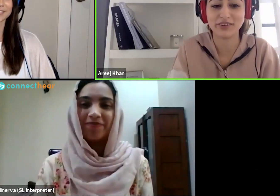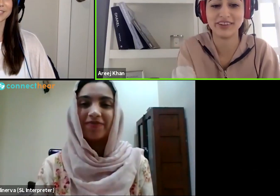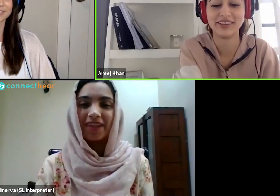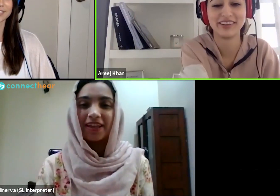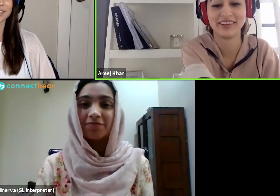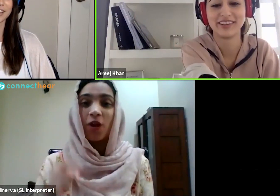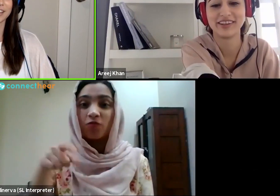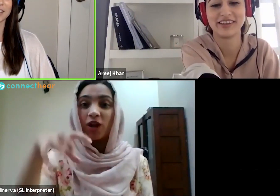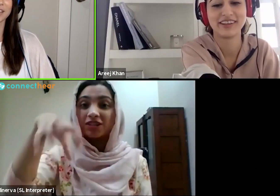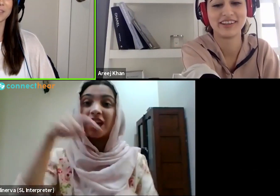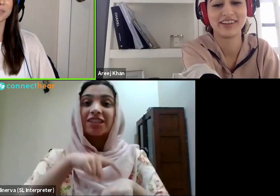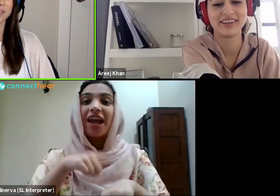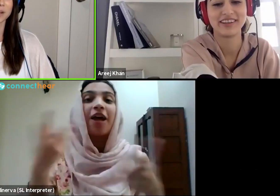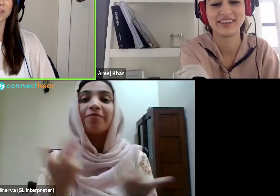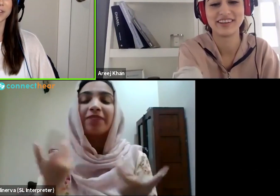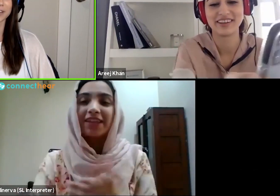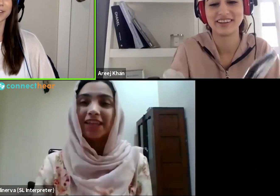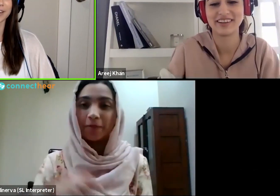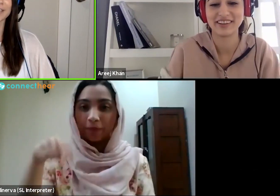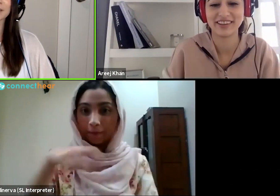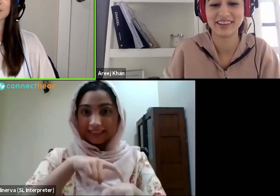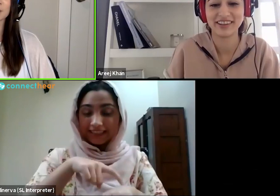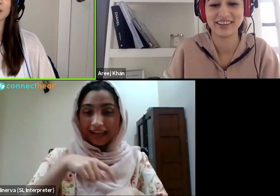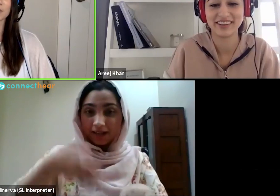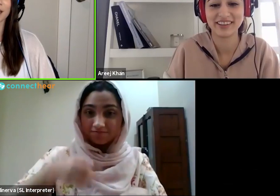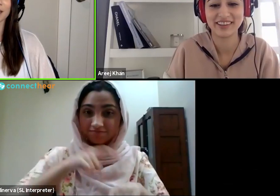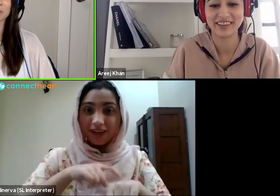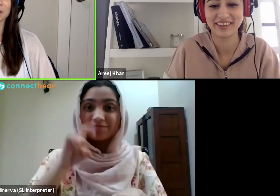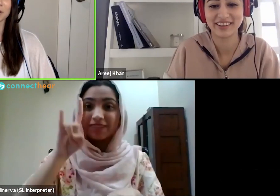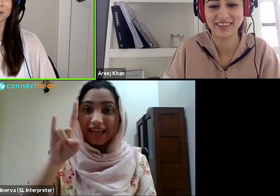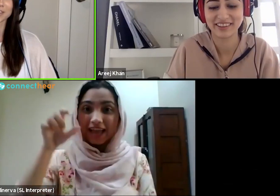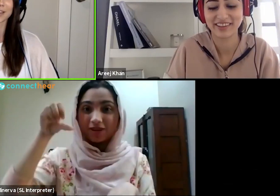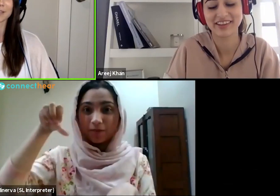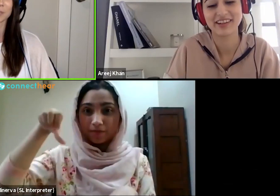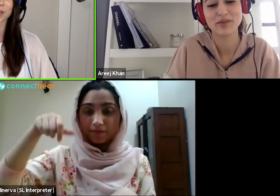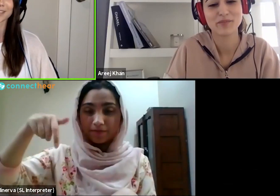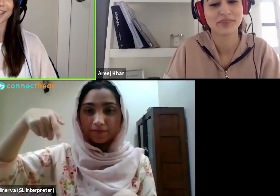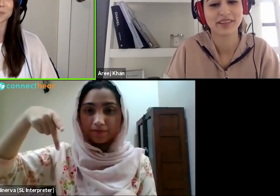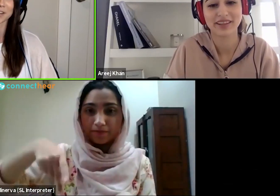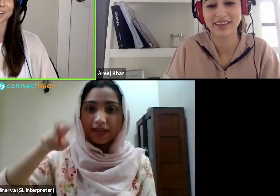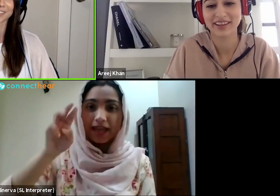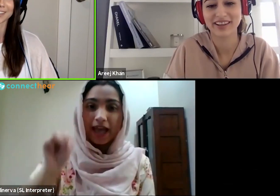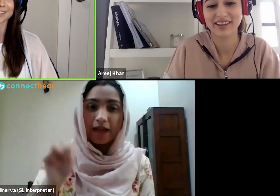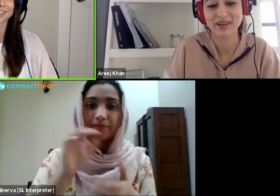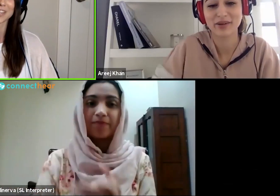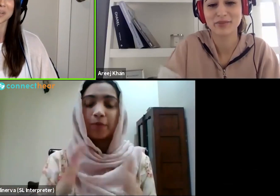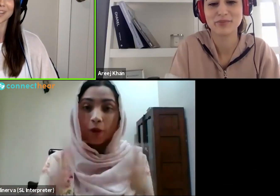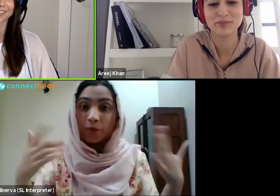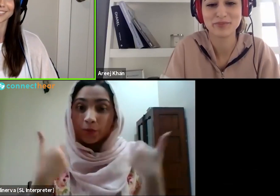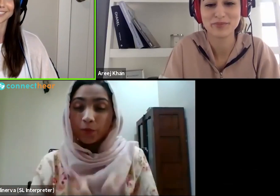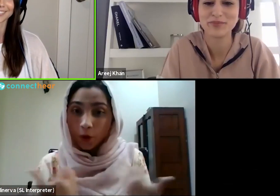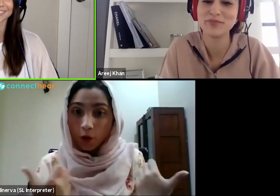now? 11 p.m. over here. And thank you so much for having me on here today. I'm really excited to be here and to see